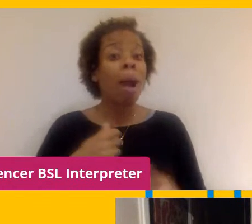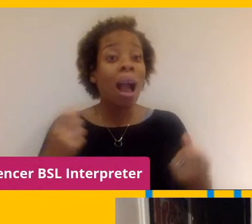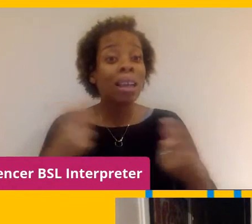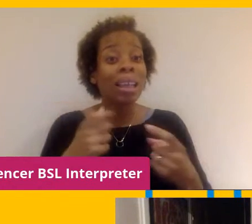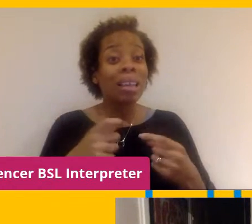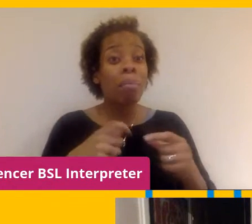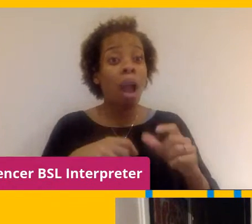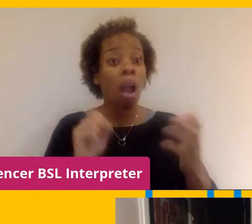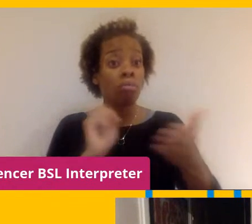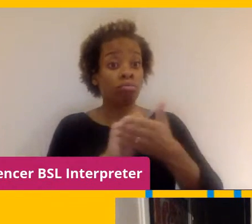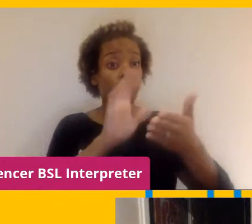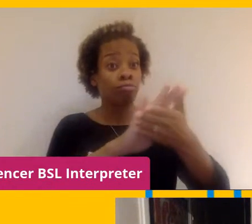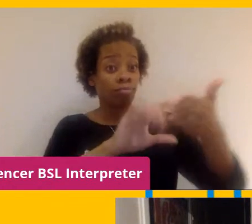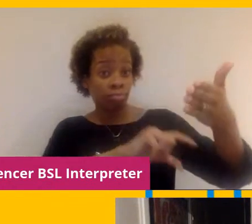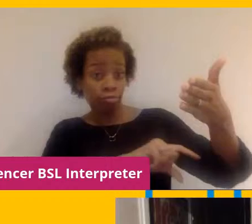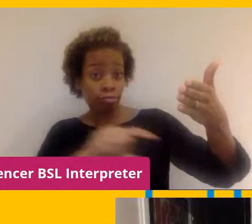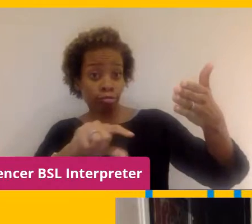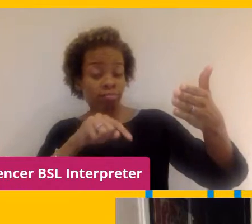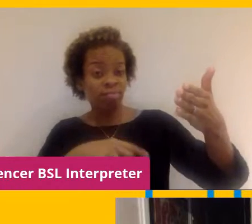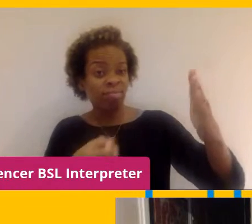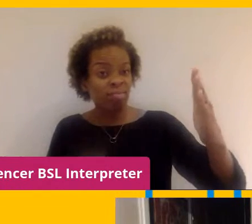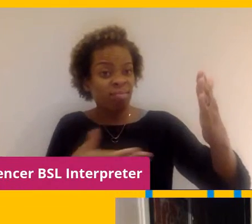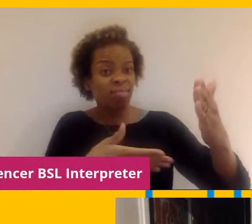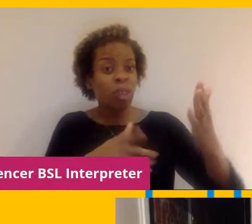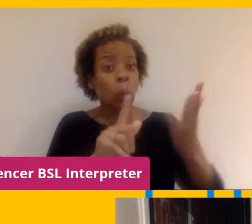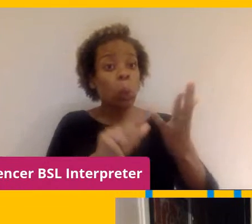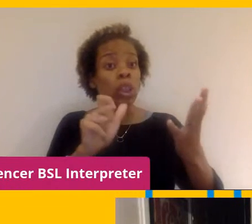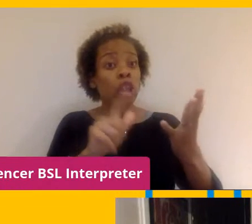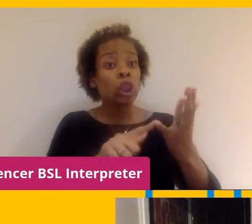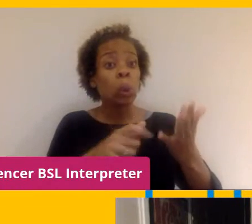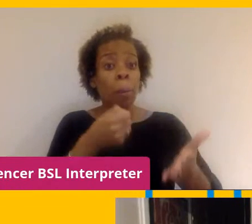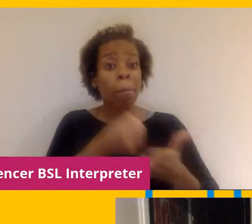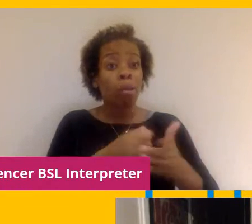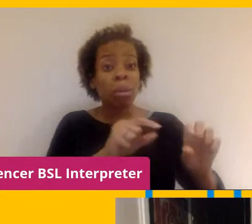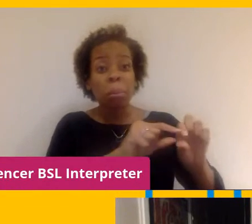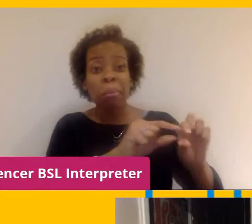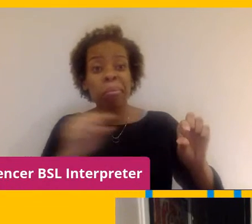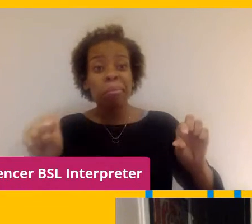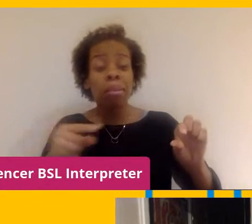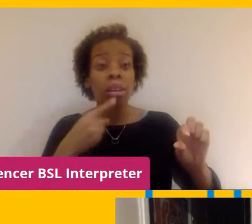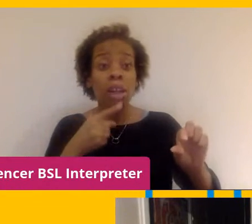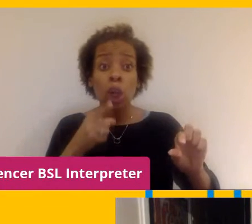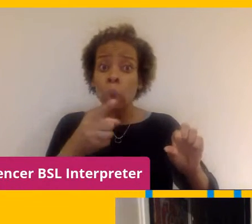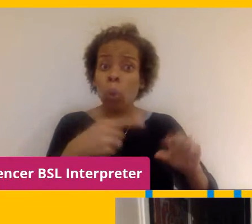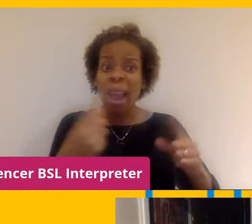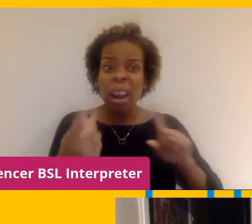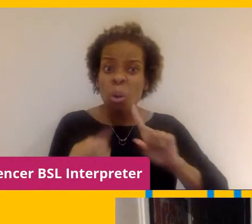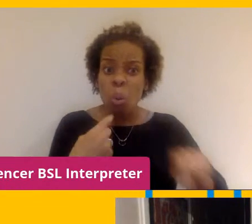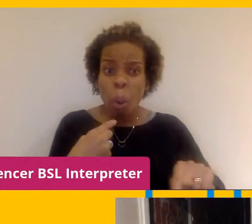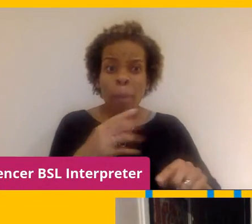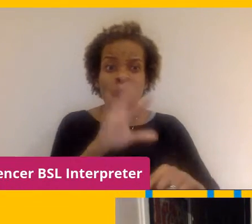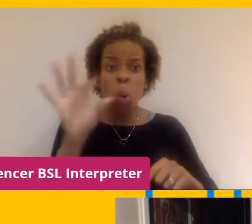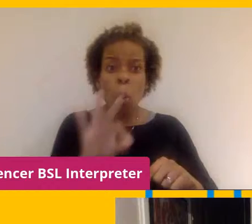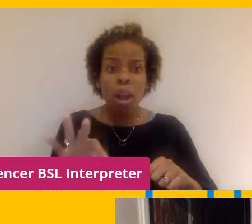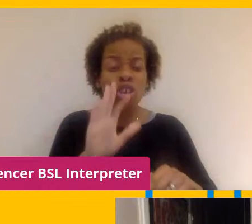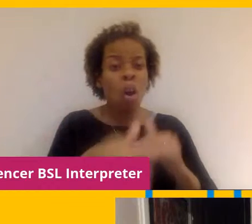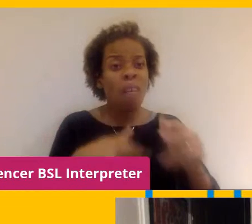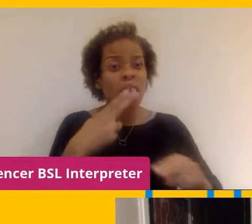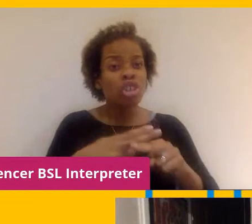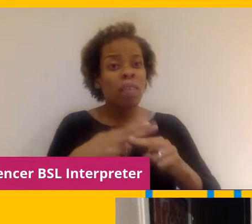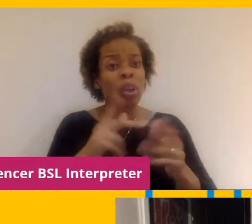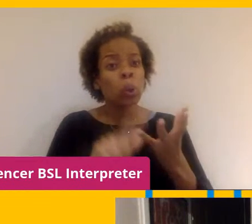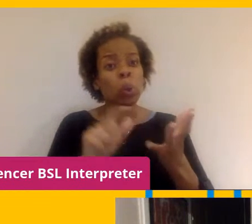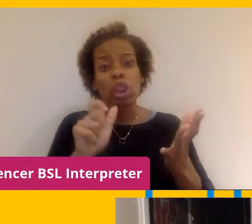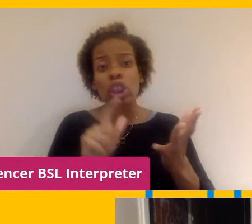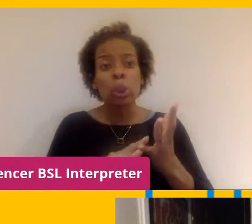This is a very easy thing to do. I just have a line right at the bottom that says, do you have any comments or questions about the Sheffield UCU branch? Please